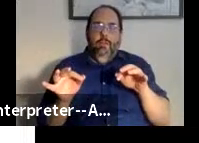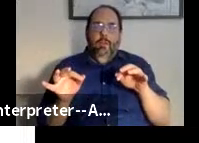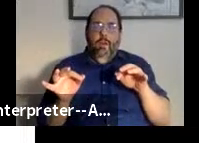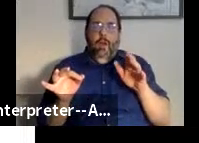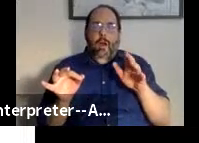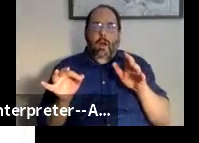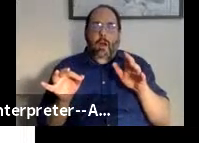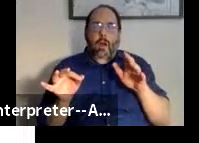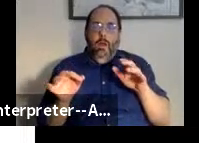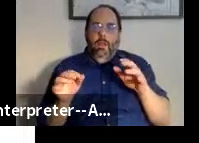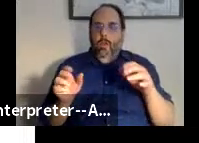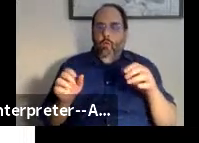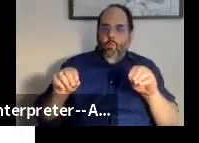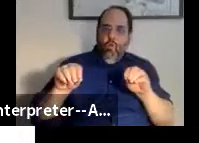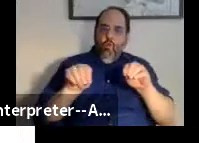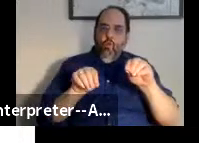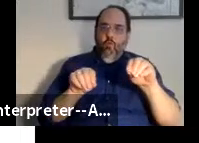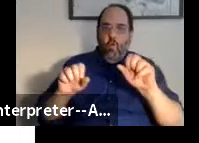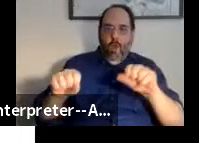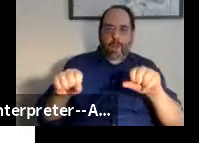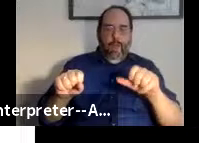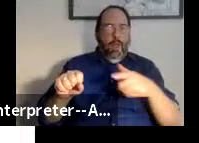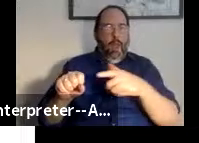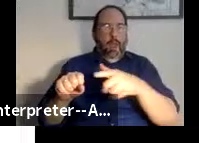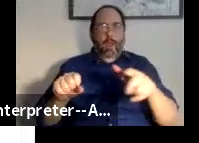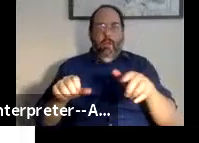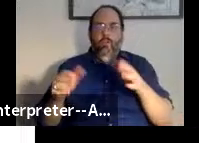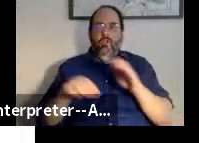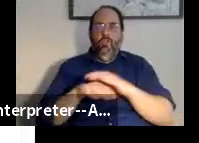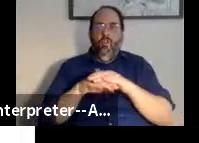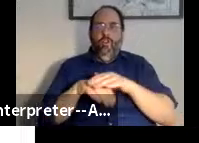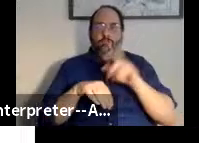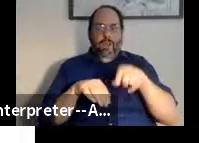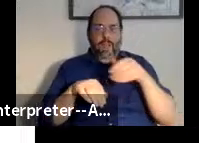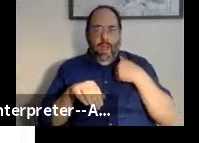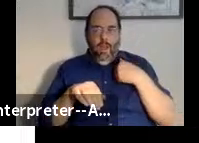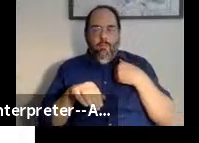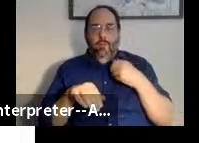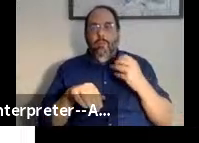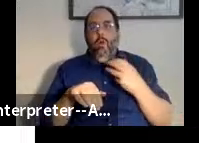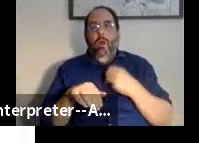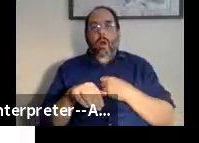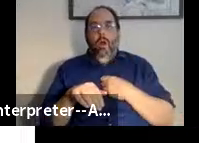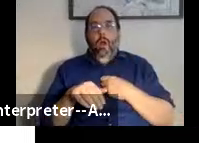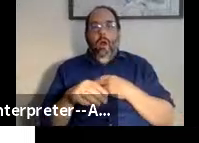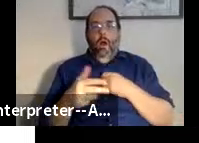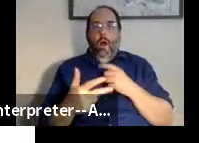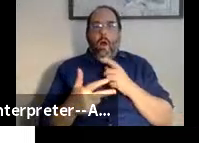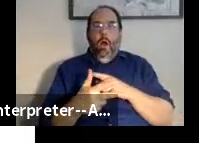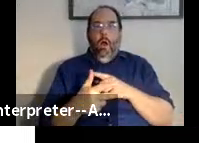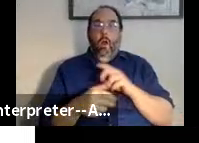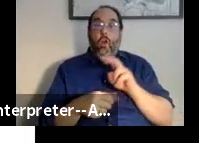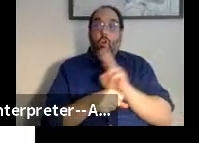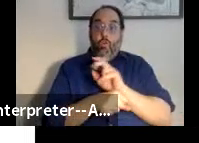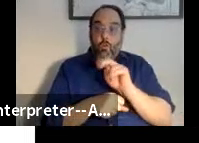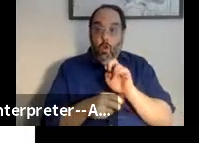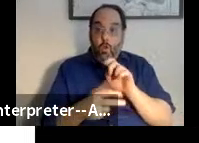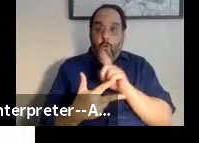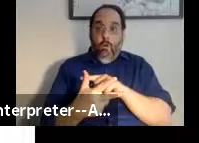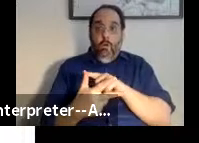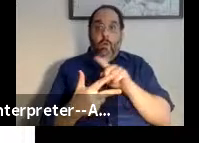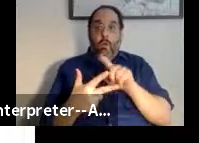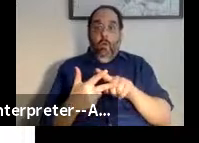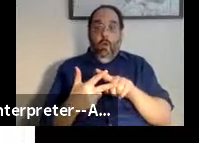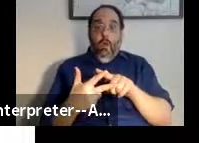the maneuverability of playground surfaces. So we meet the use zone requirements, we meet the